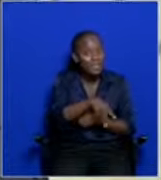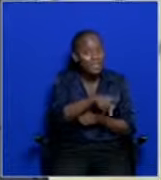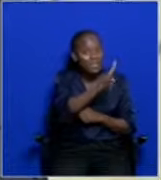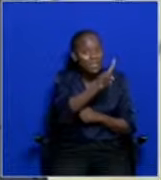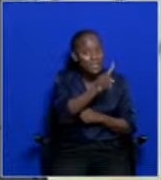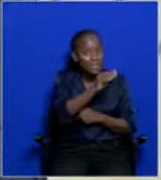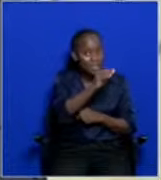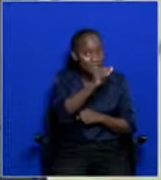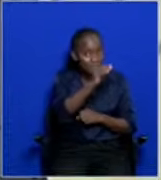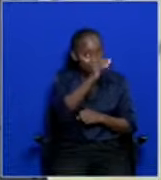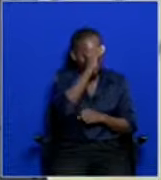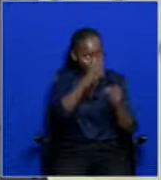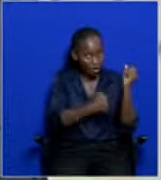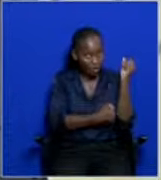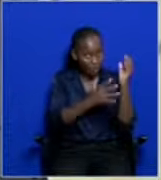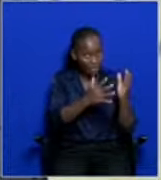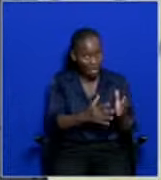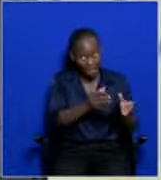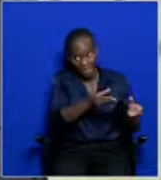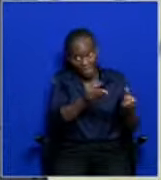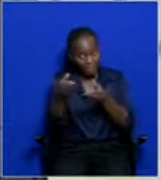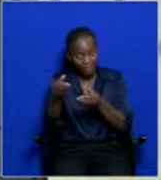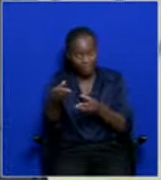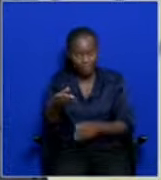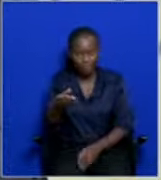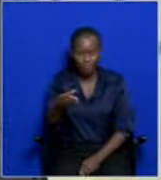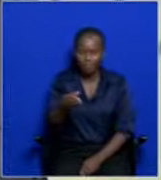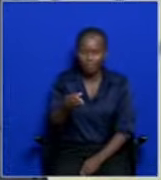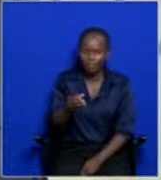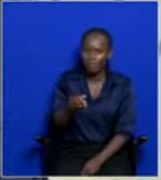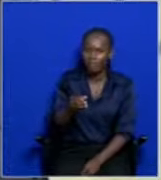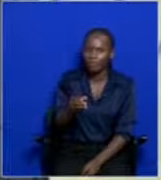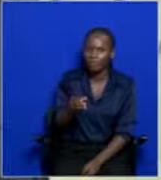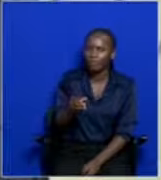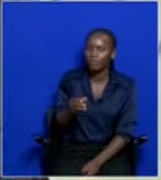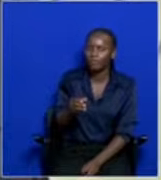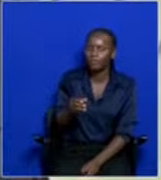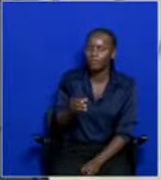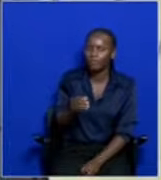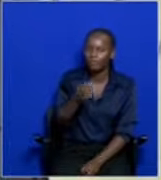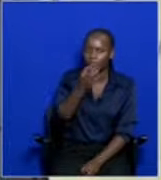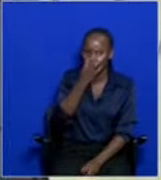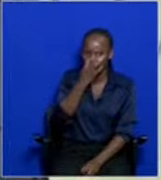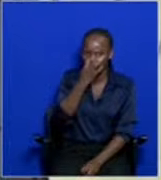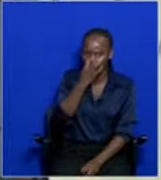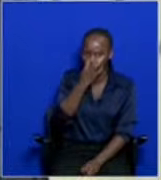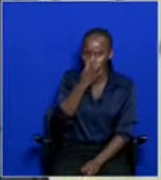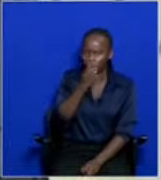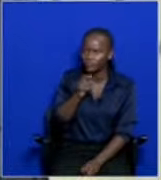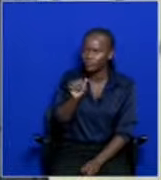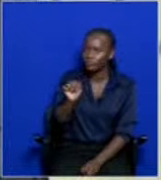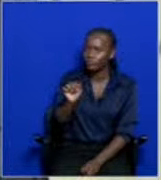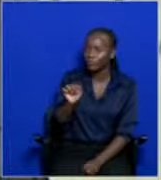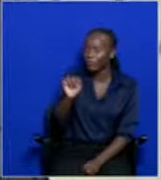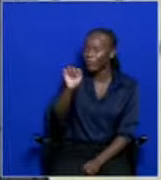I don't believe their version. No, on his version. I'm happy to go with his version. What's his version?